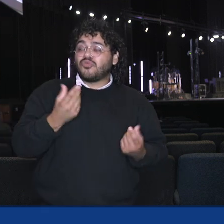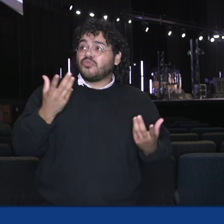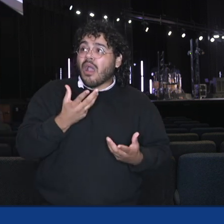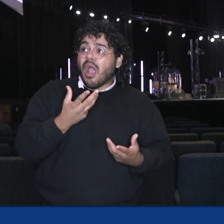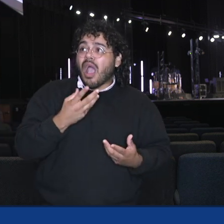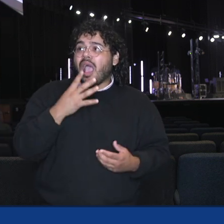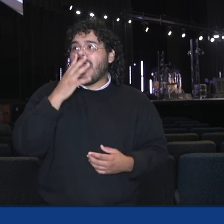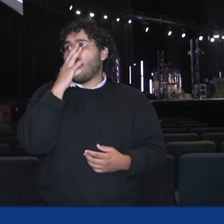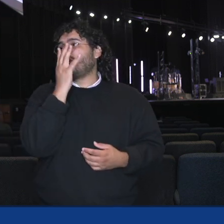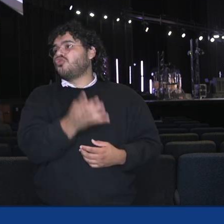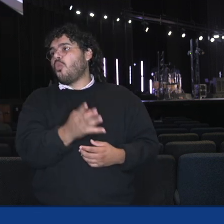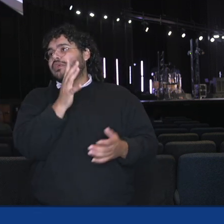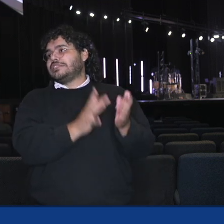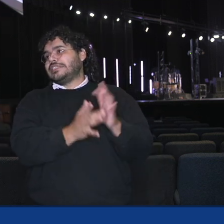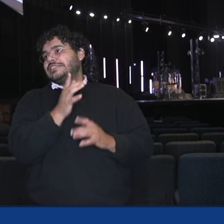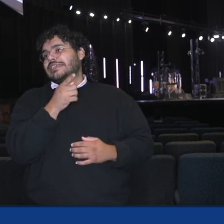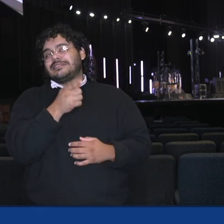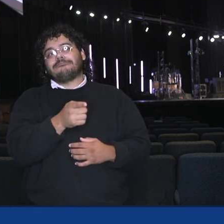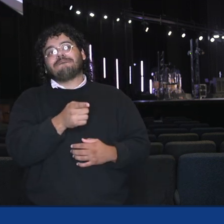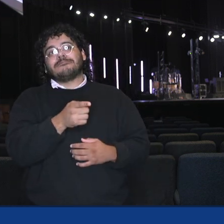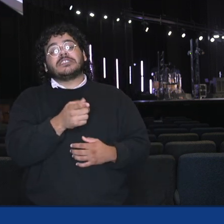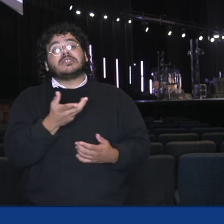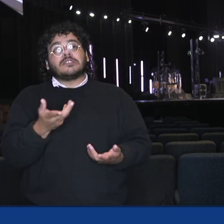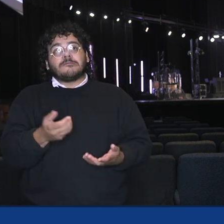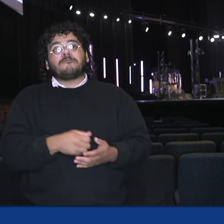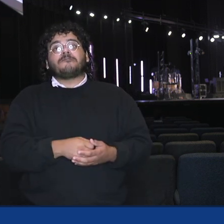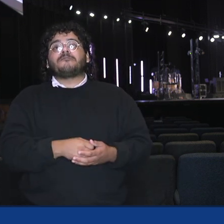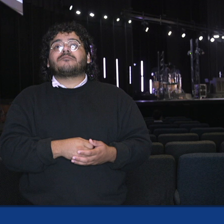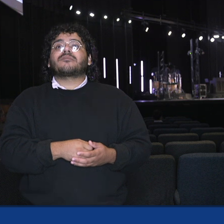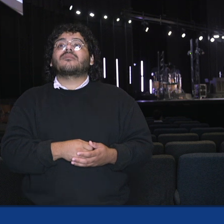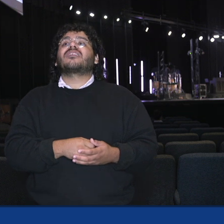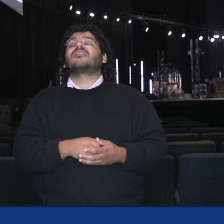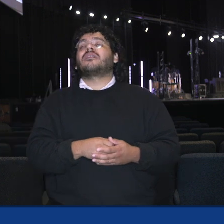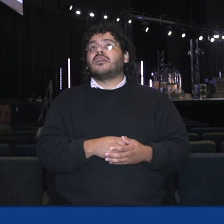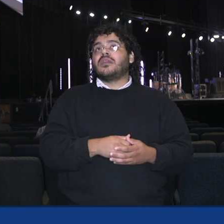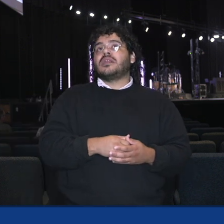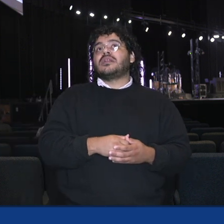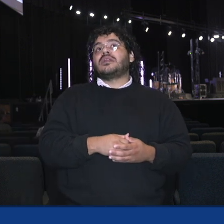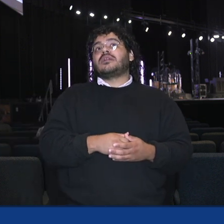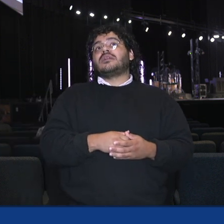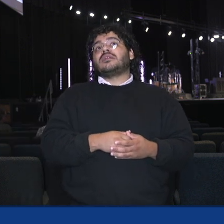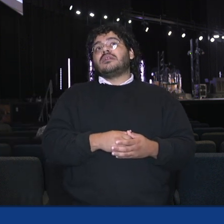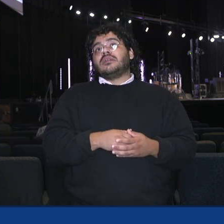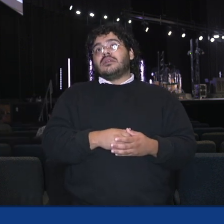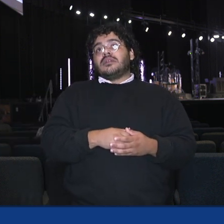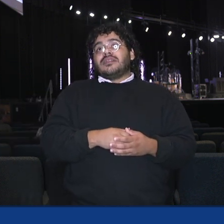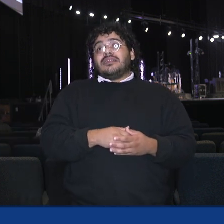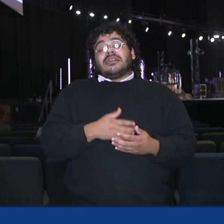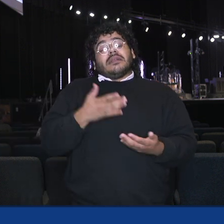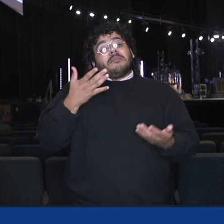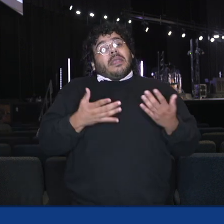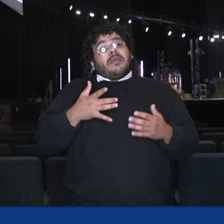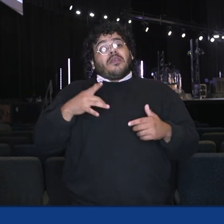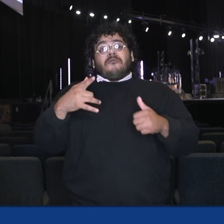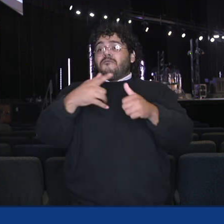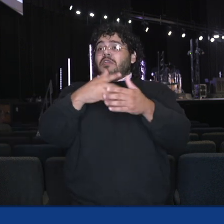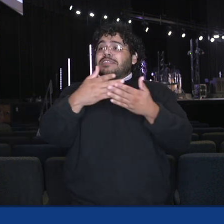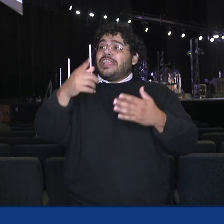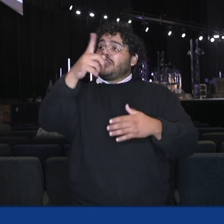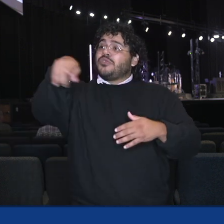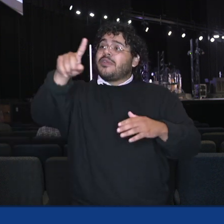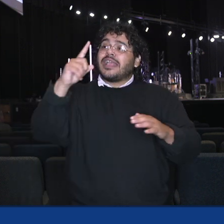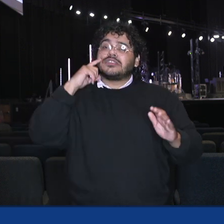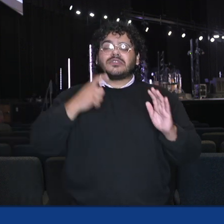So here's what I'm guessing you're noticing from this text. I'm guessing you're like, what is up with the pigs?